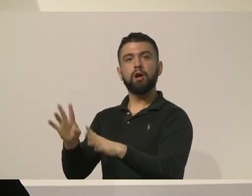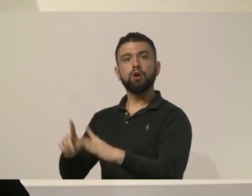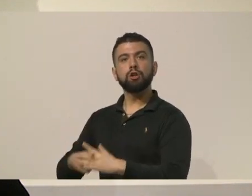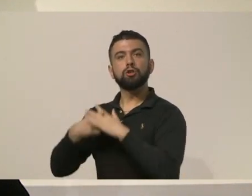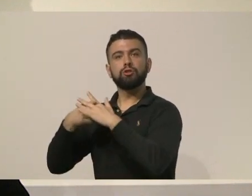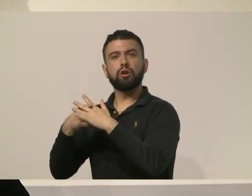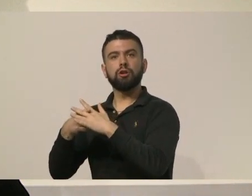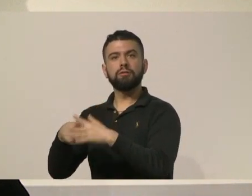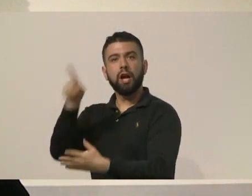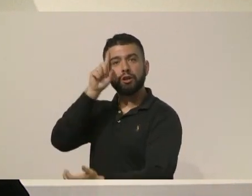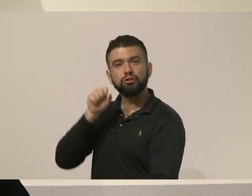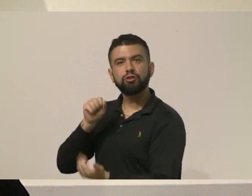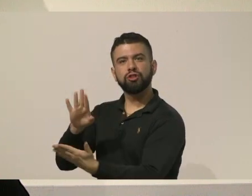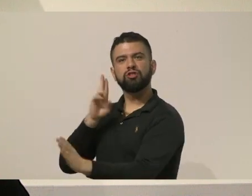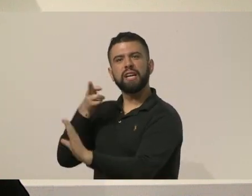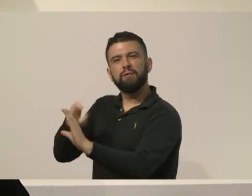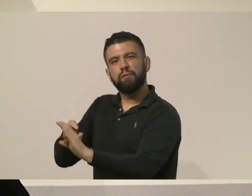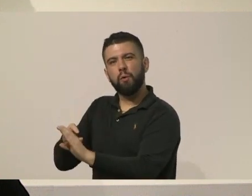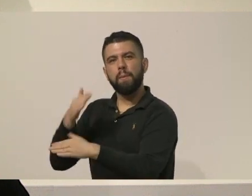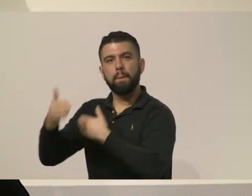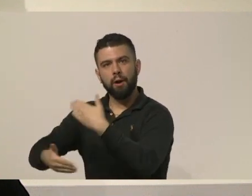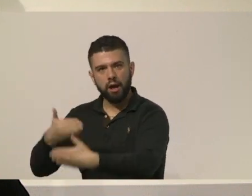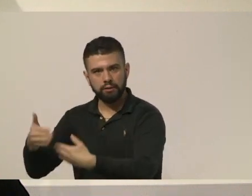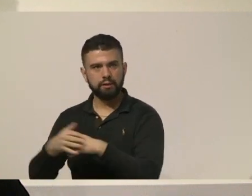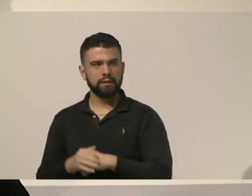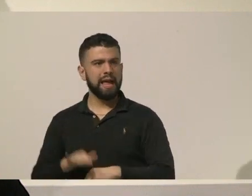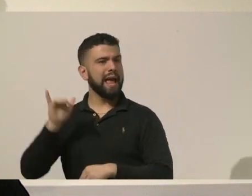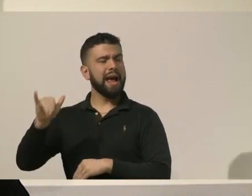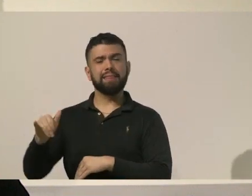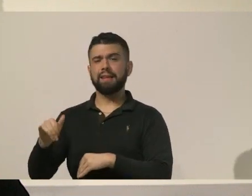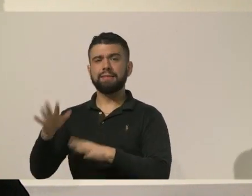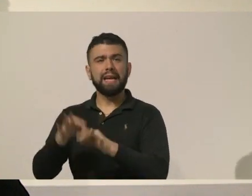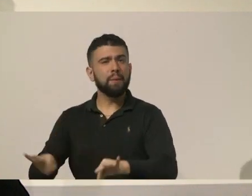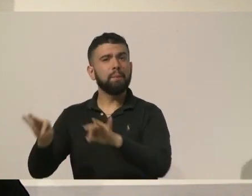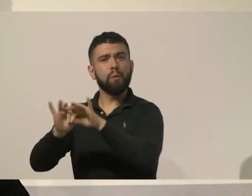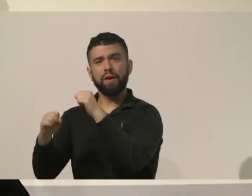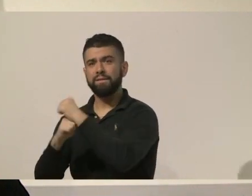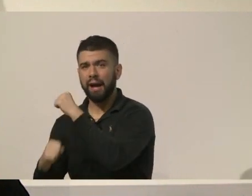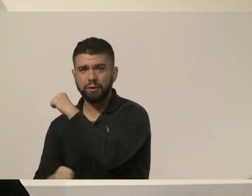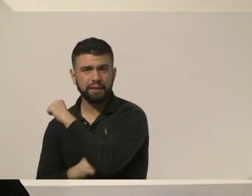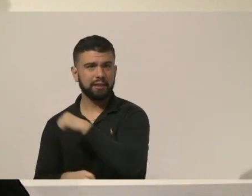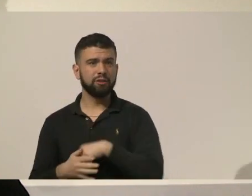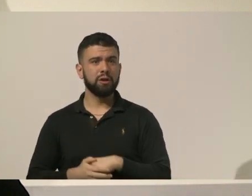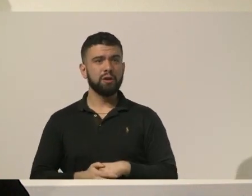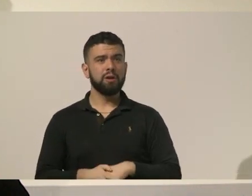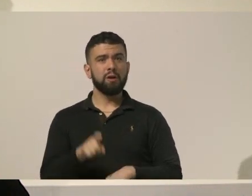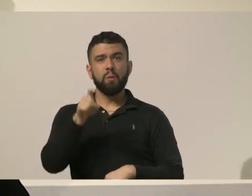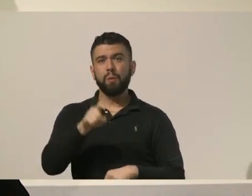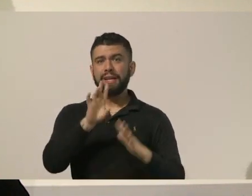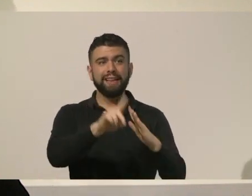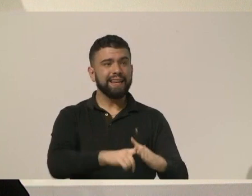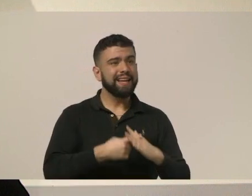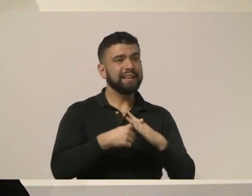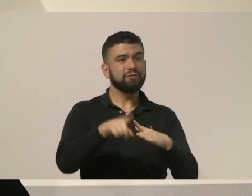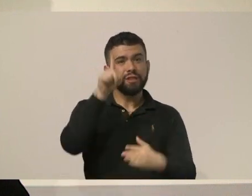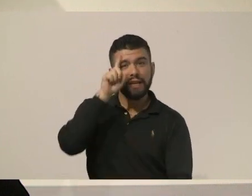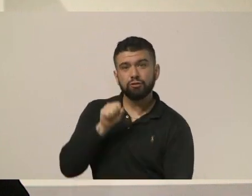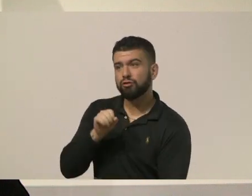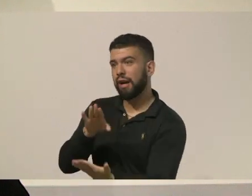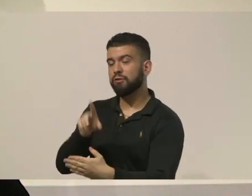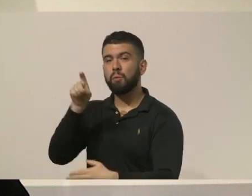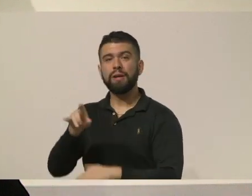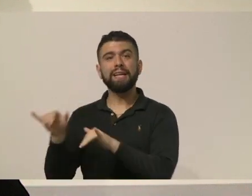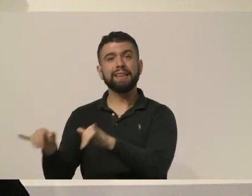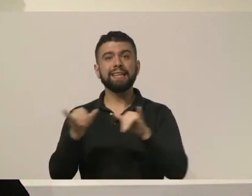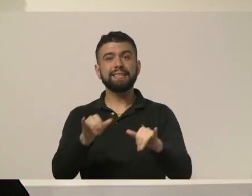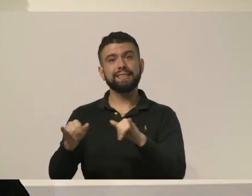building process. It's really important that we have a lot of buy-in and a lot of the initiatives and strategies we need to put in place to drive